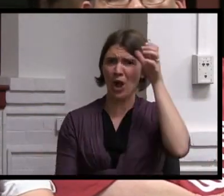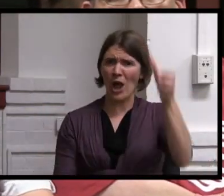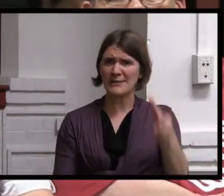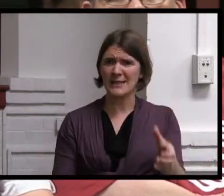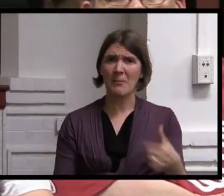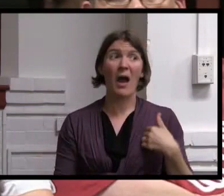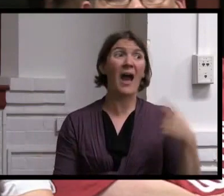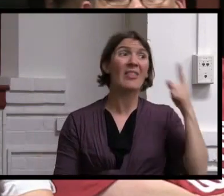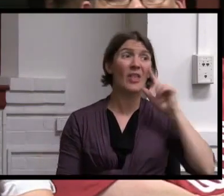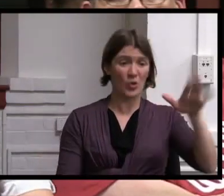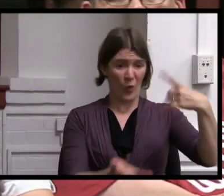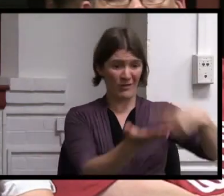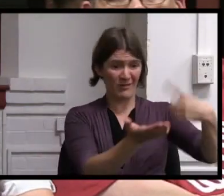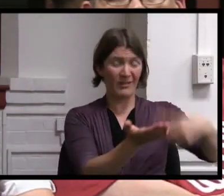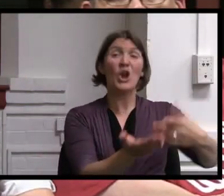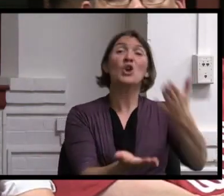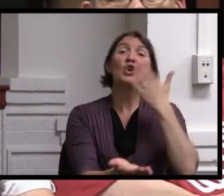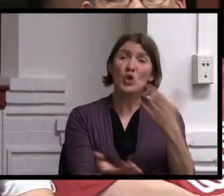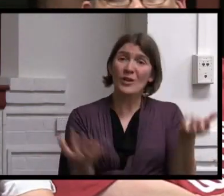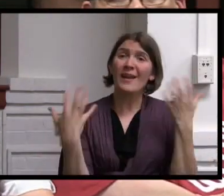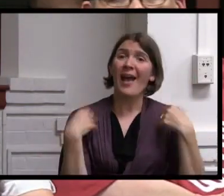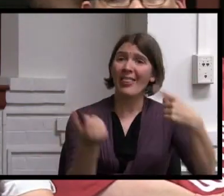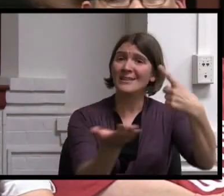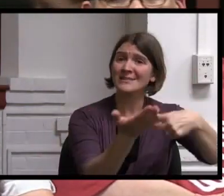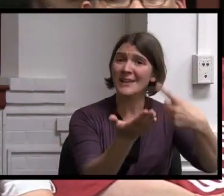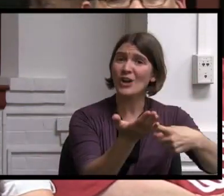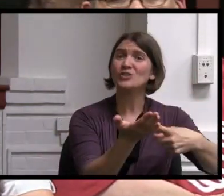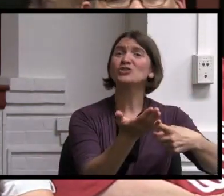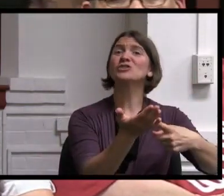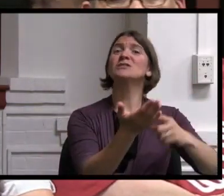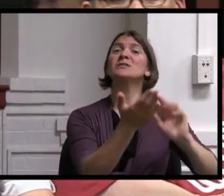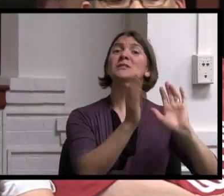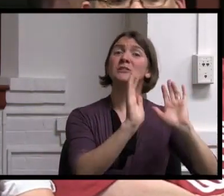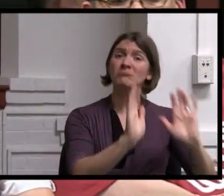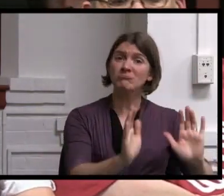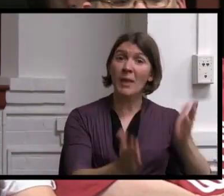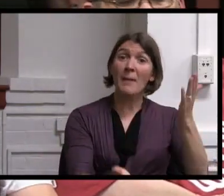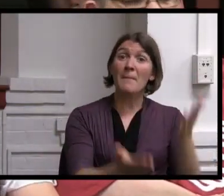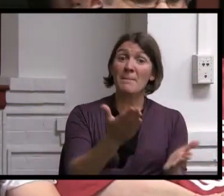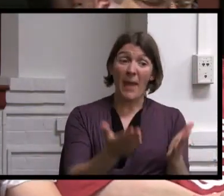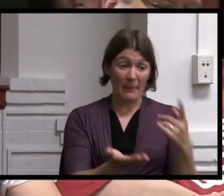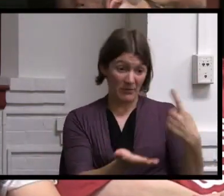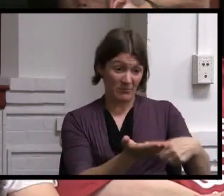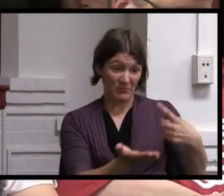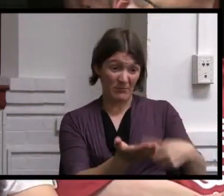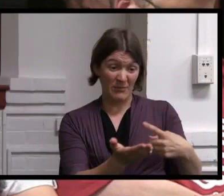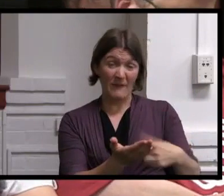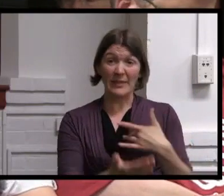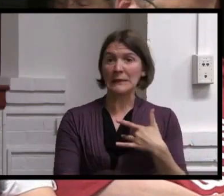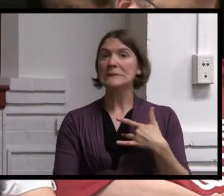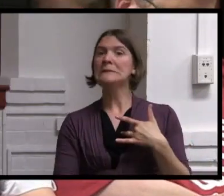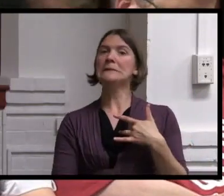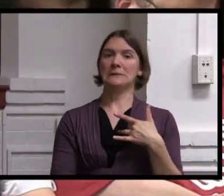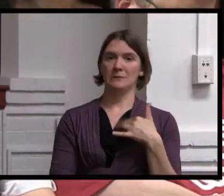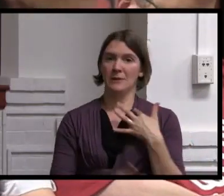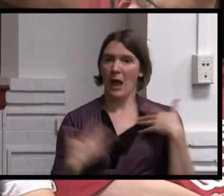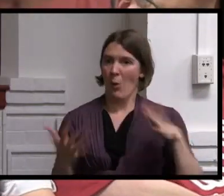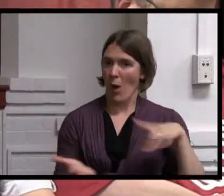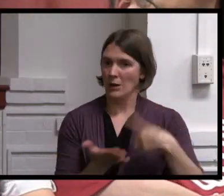And I thought that that was a healthy conversation for you to have. And maybe these conversations are uncomfortable to